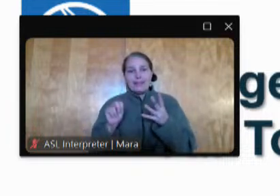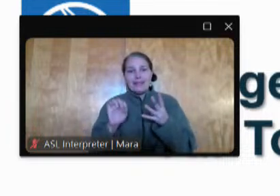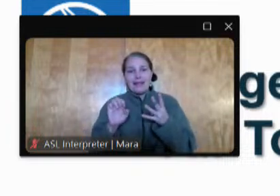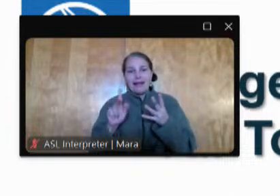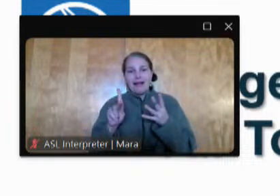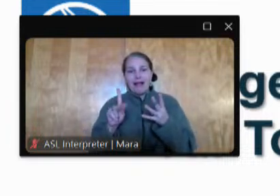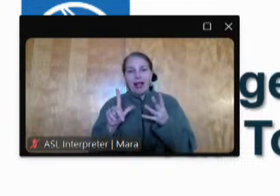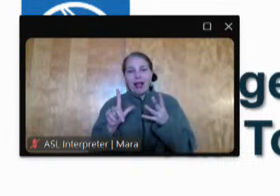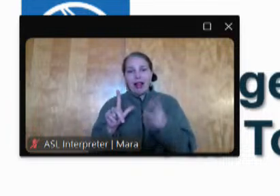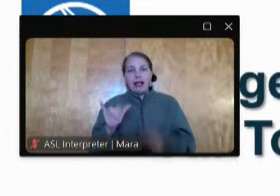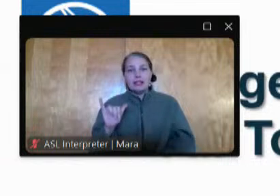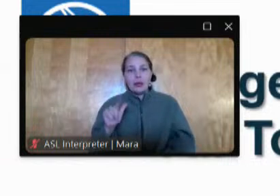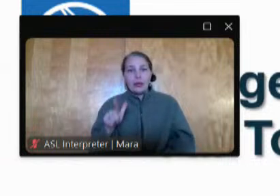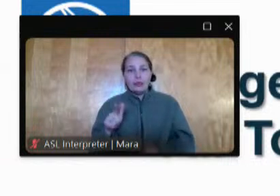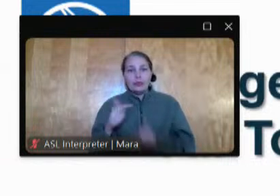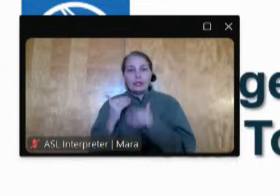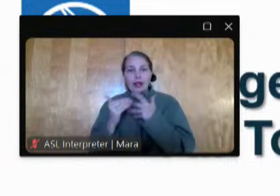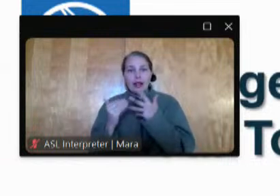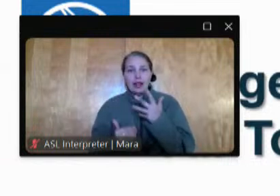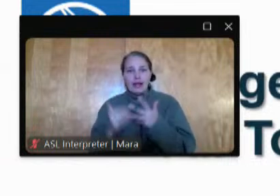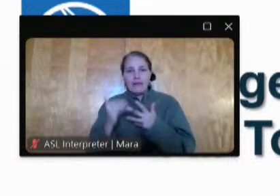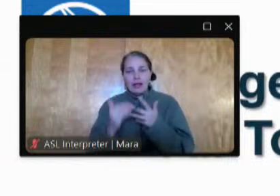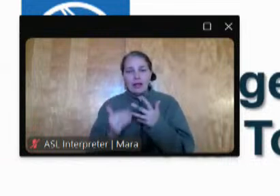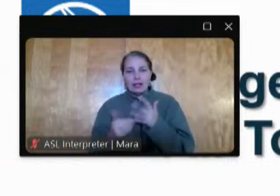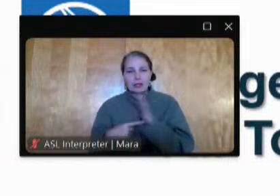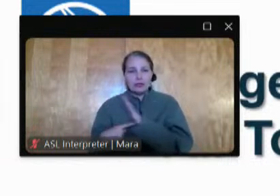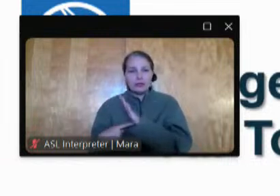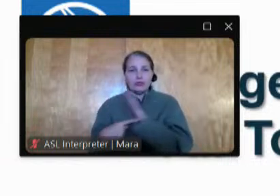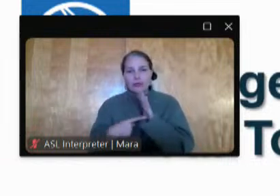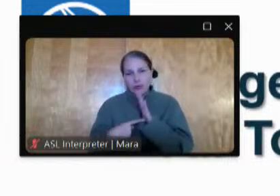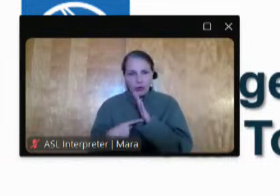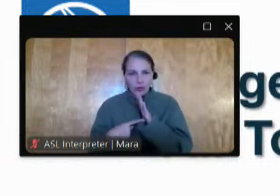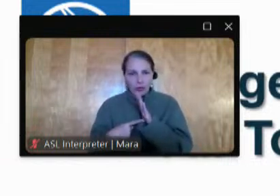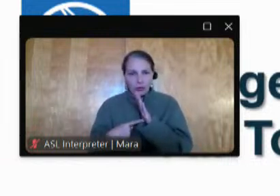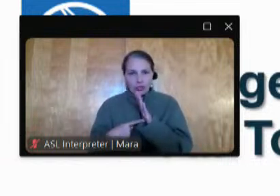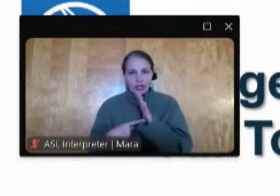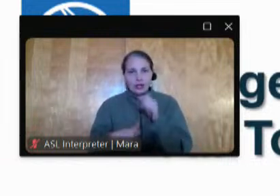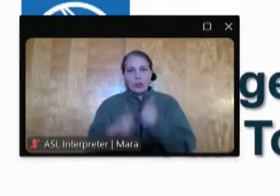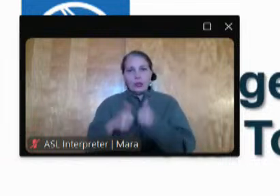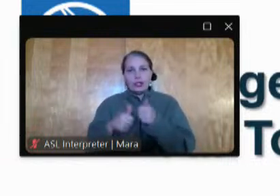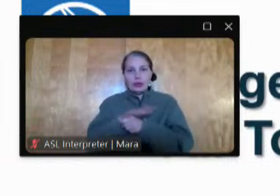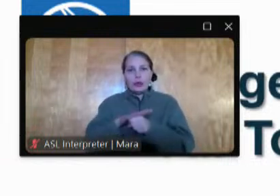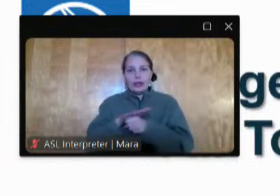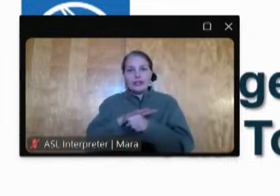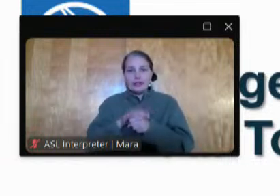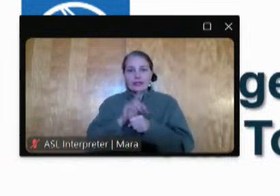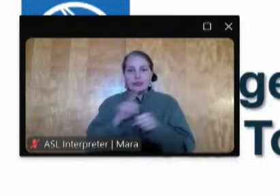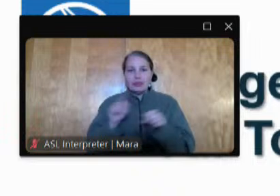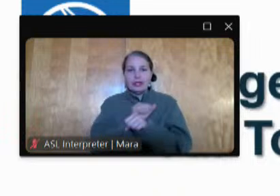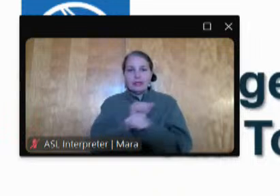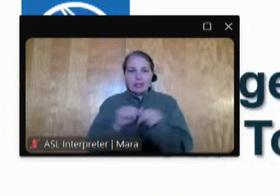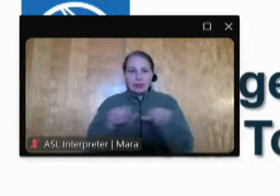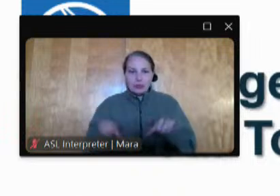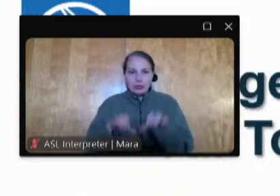basically a piece of information that help us to identify which locations to conduct our stationary